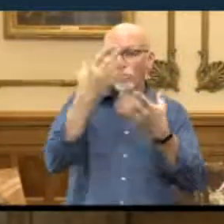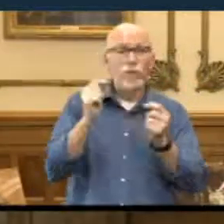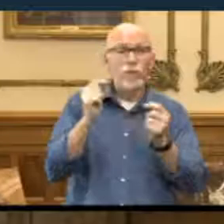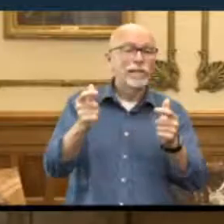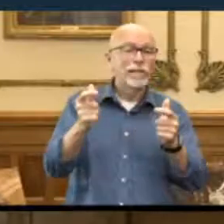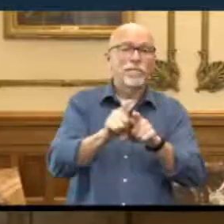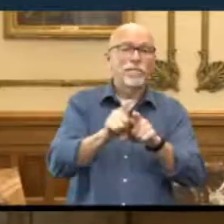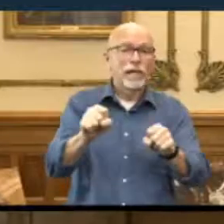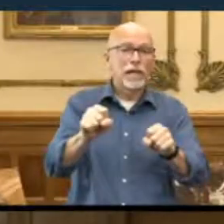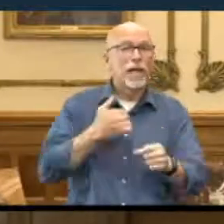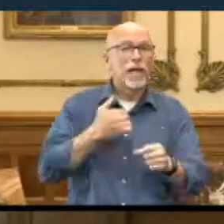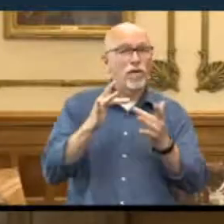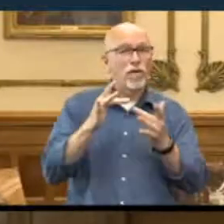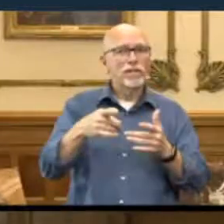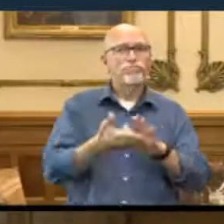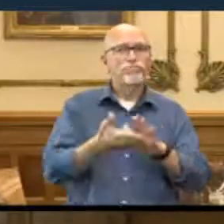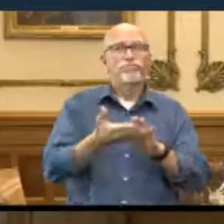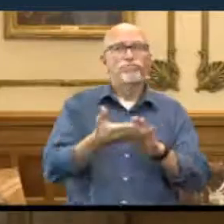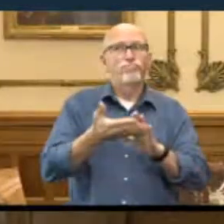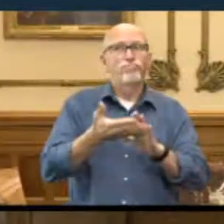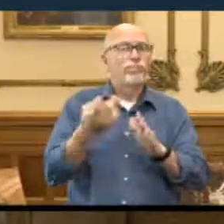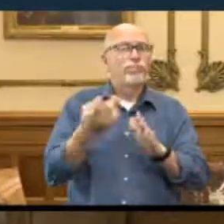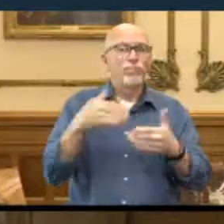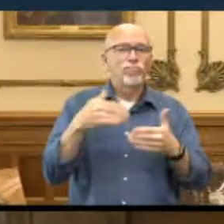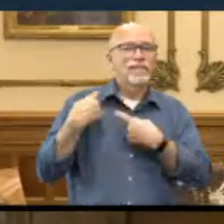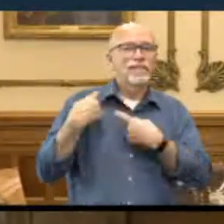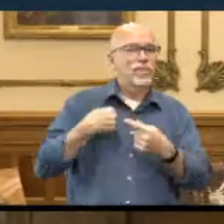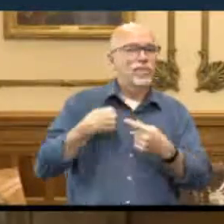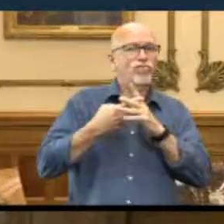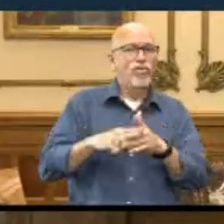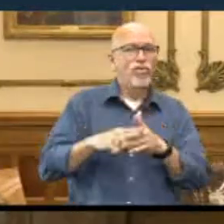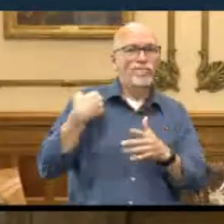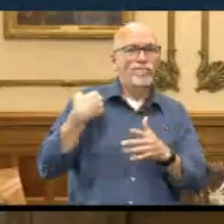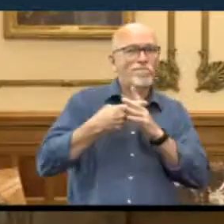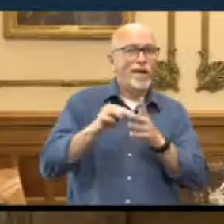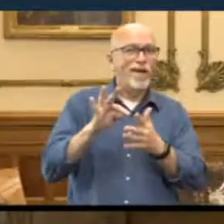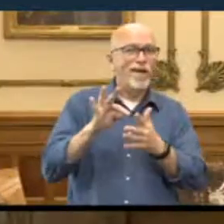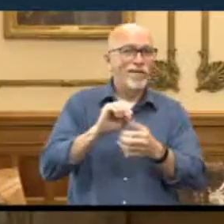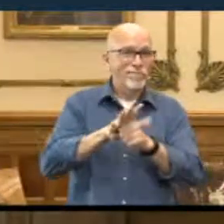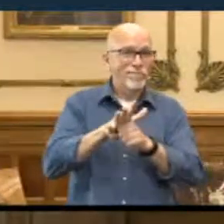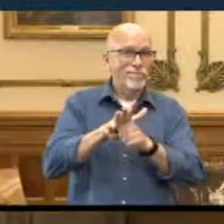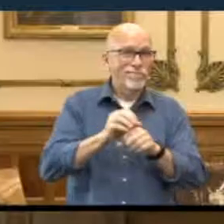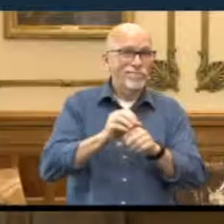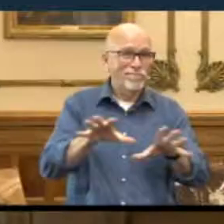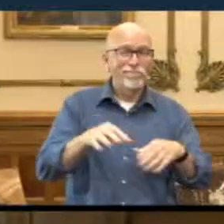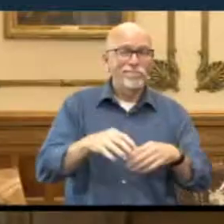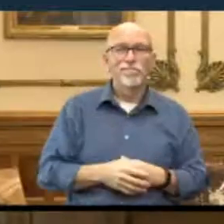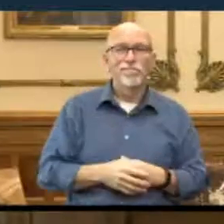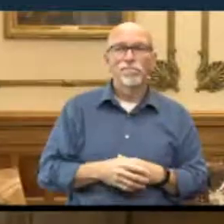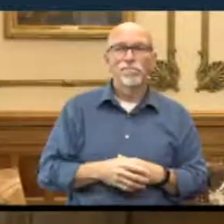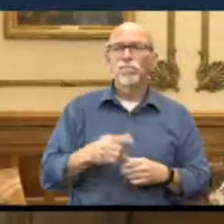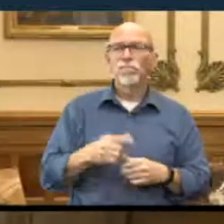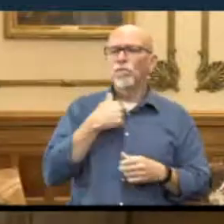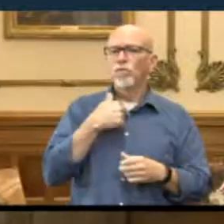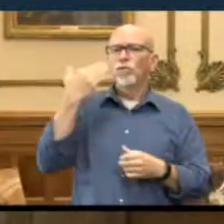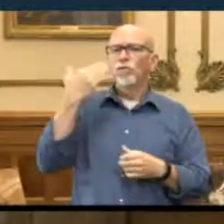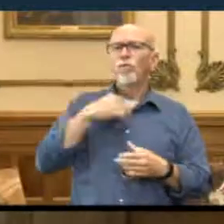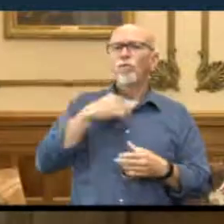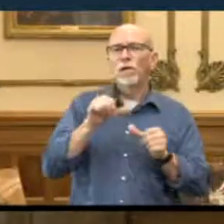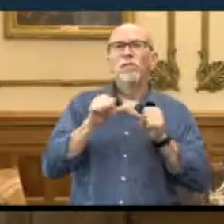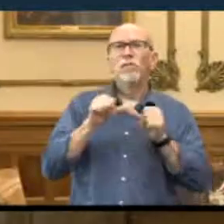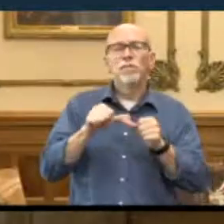our dashboard has grown significantly since we first launched it in this early part of the pandemic. We recognize that we will continue to